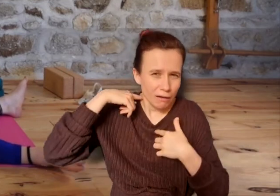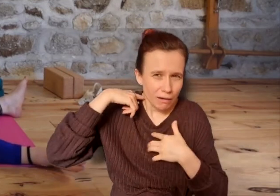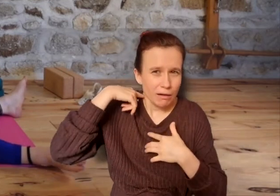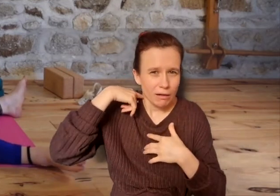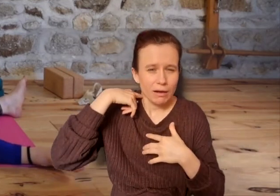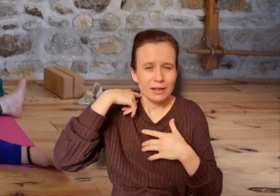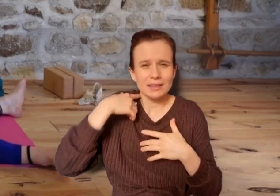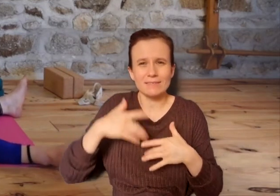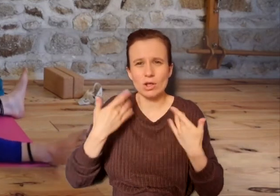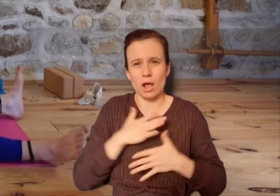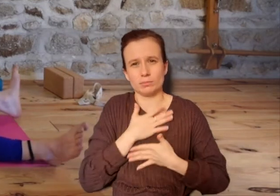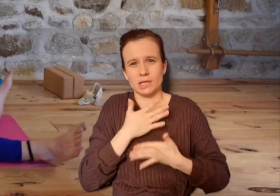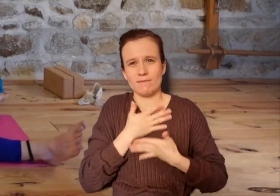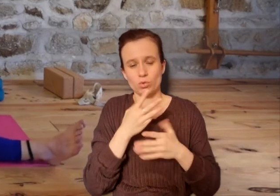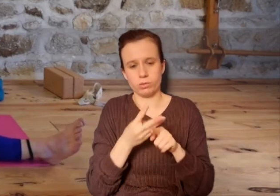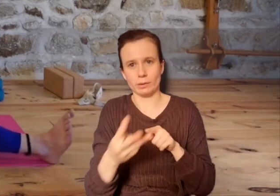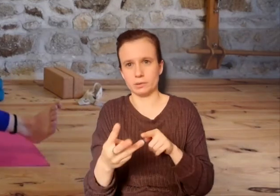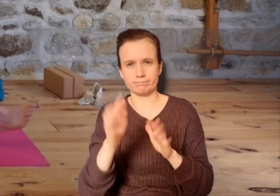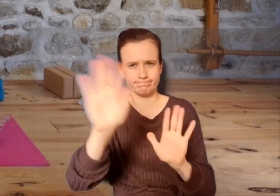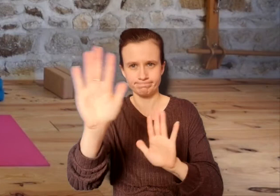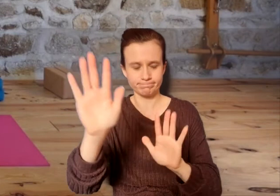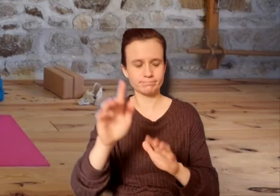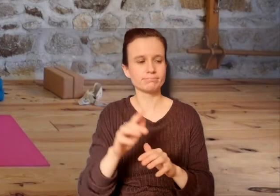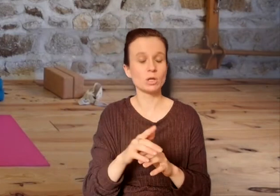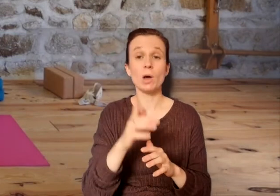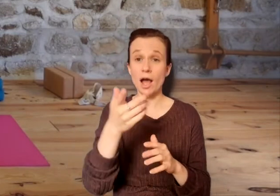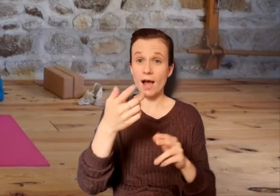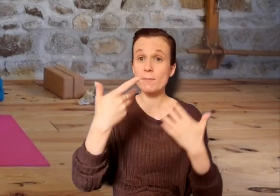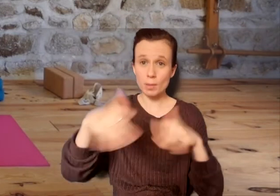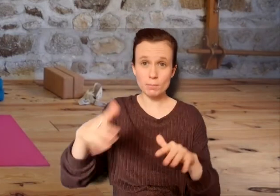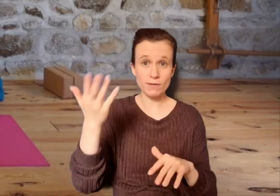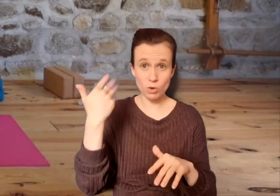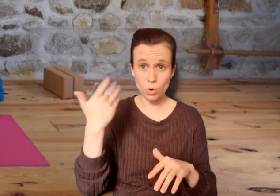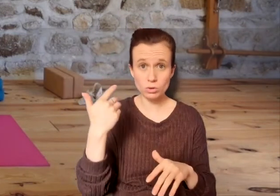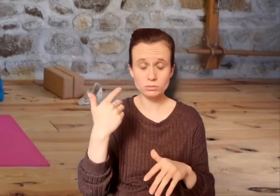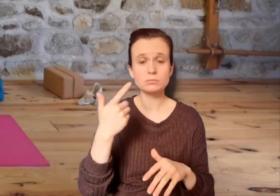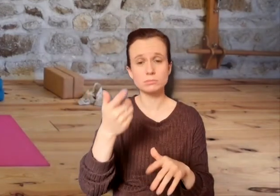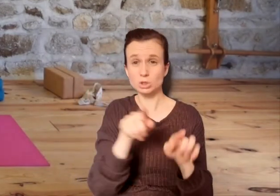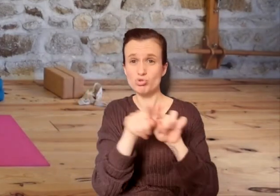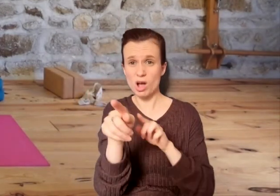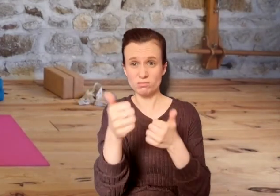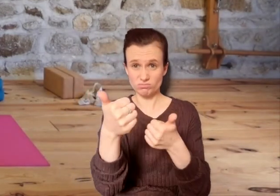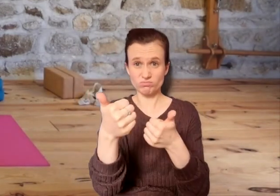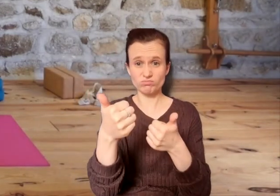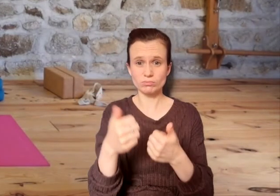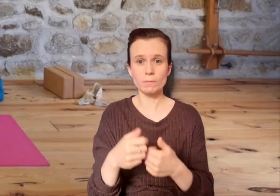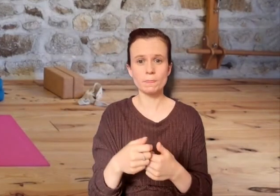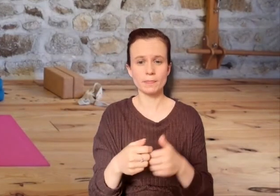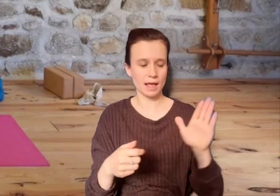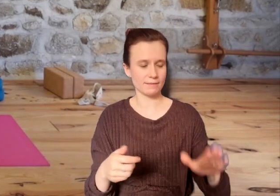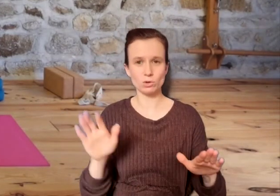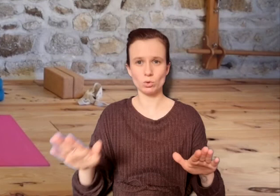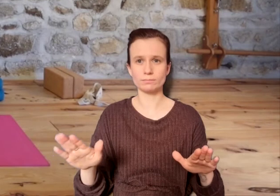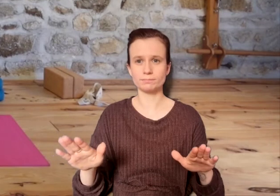and be upset about it for the next few weeks, yeah? For those of you who have done this, you're going to place your